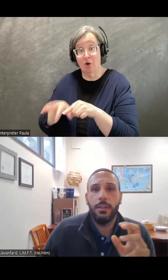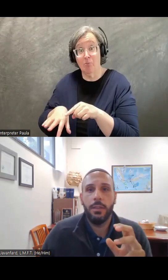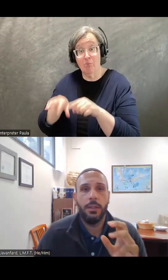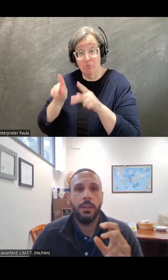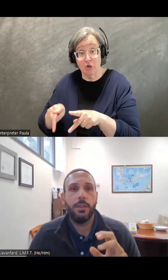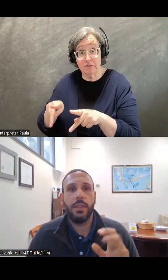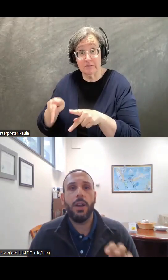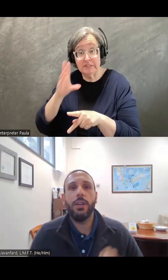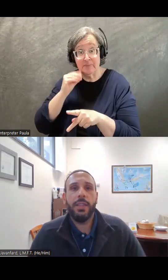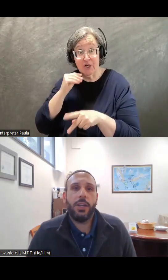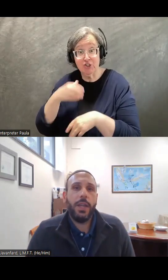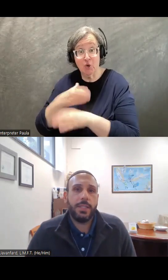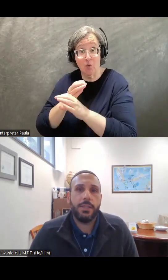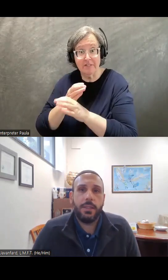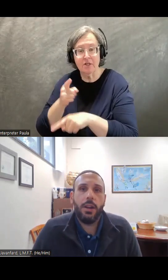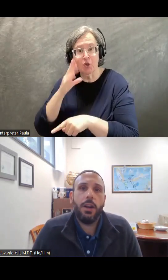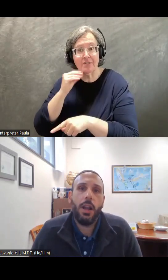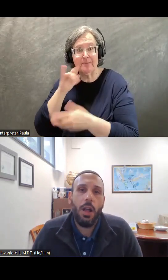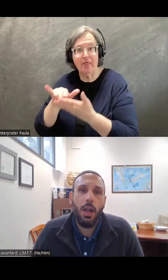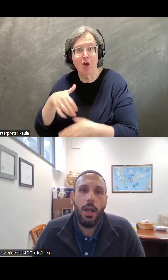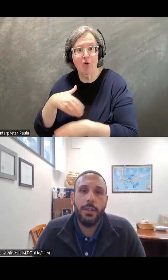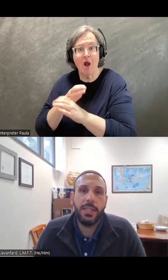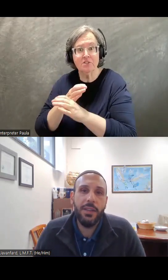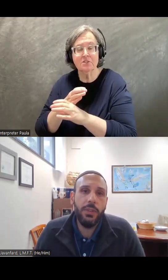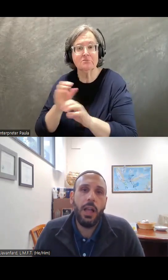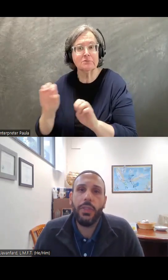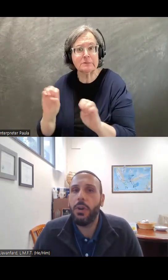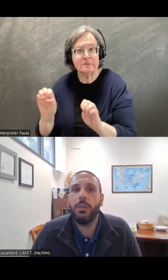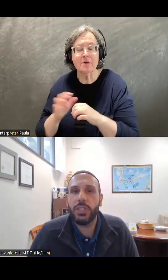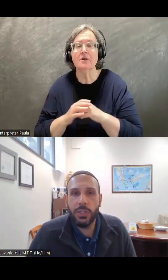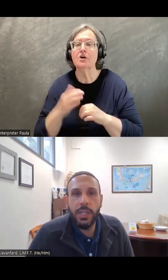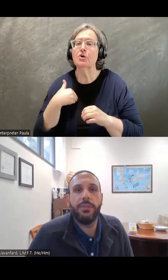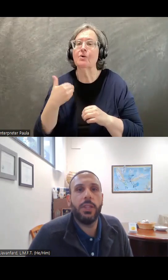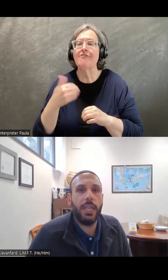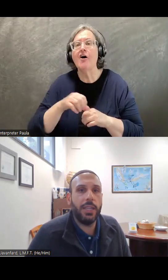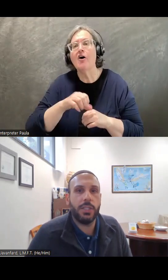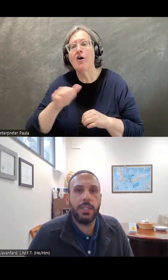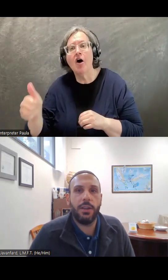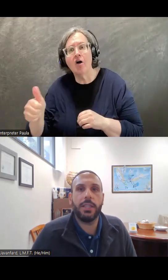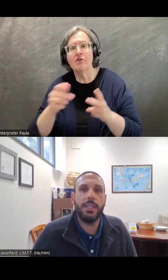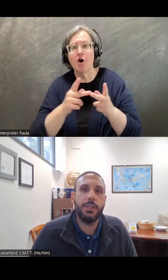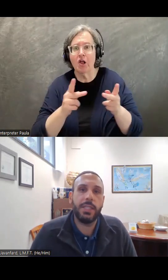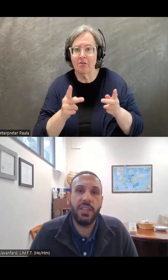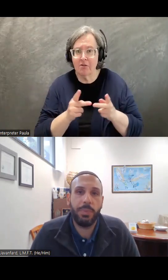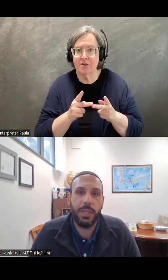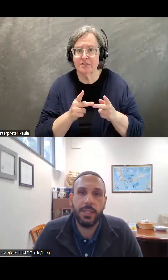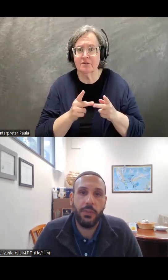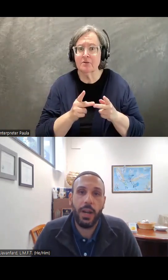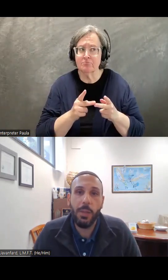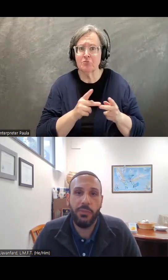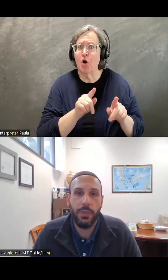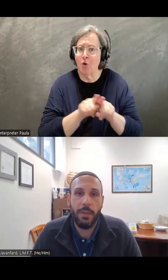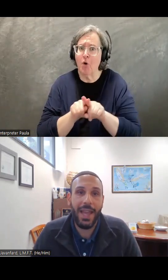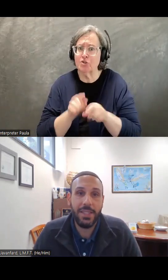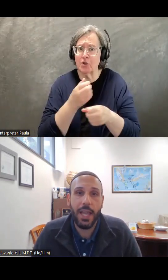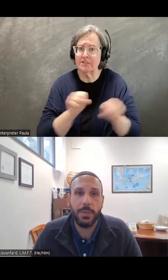while they are in that crisis, there are several other alternative locations that are considered safe places for